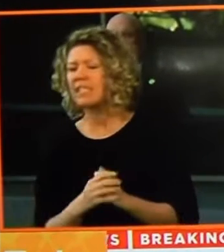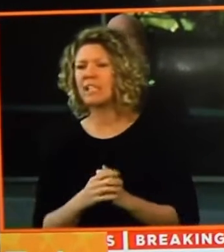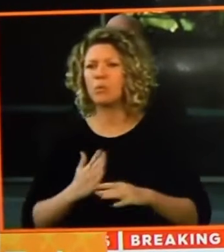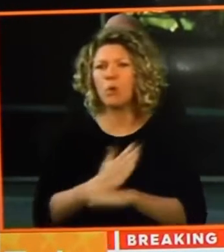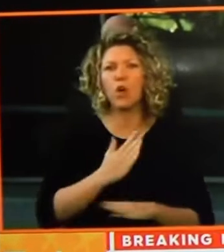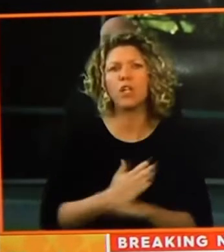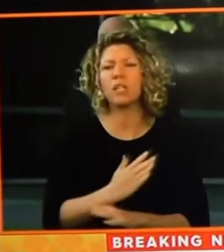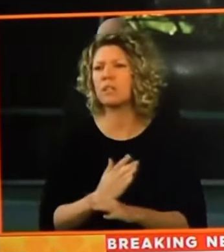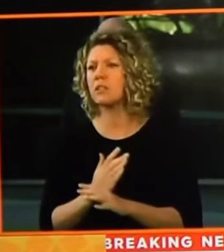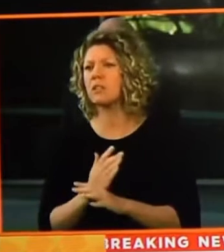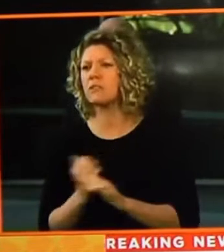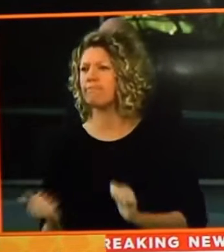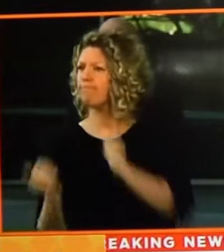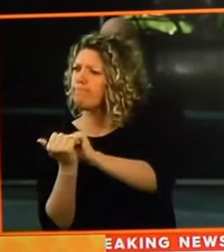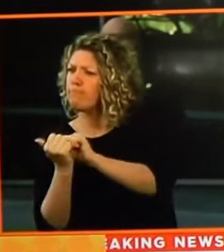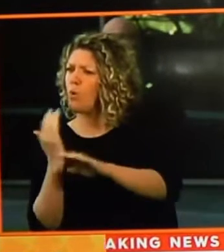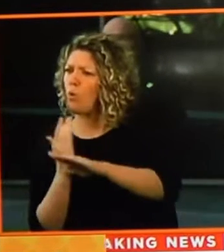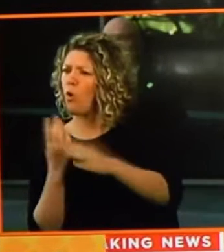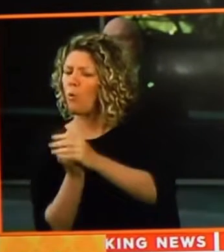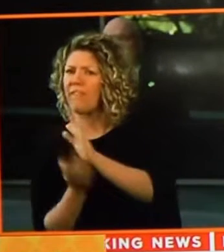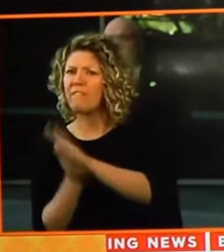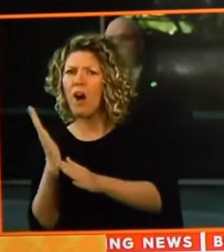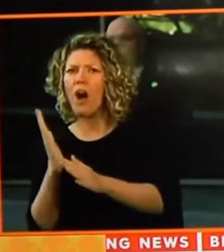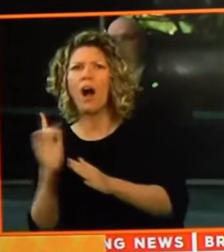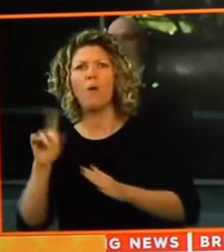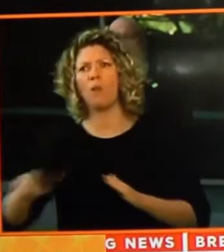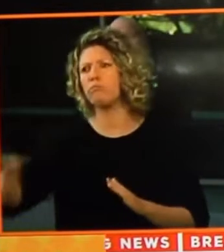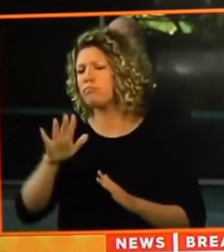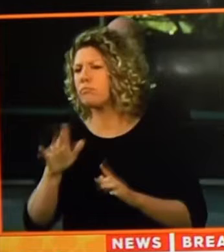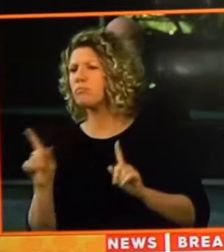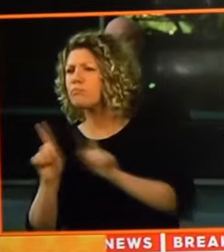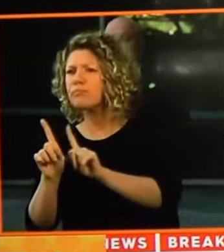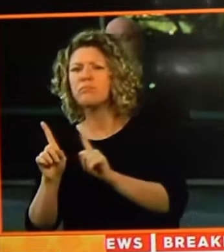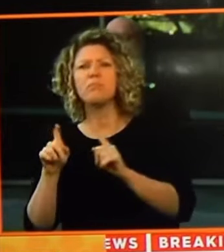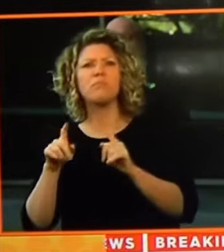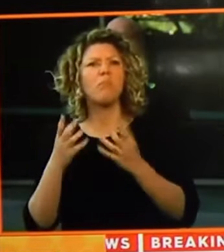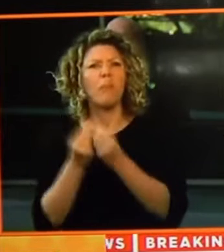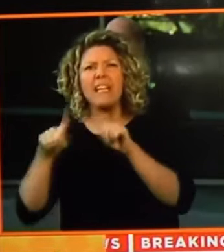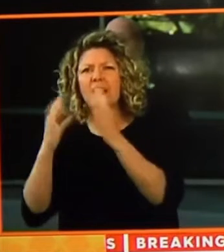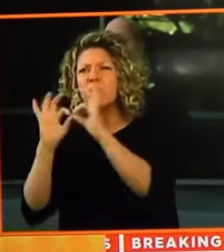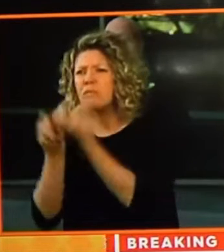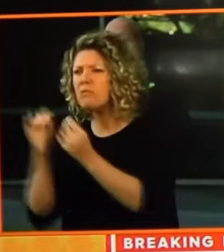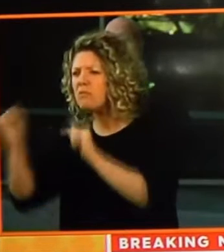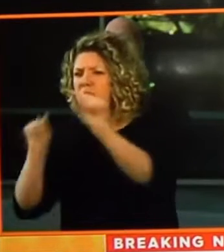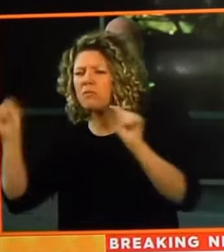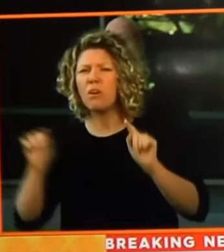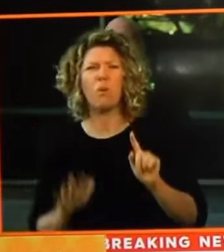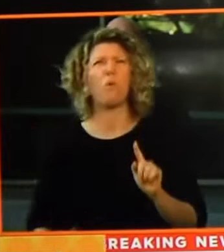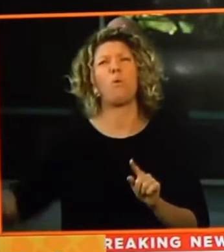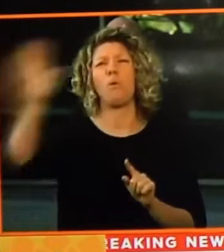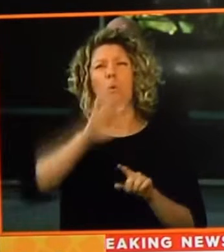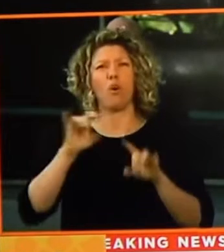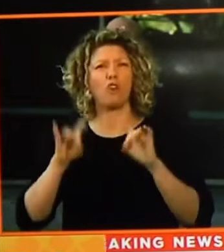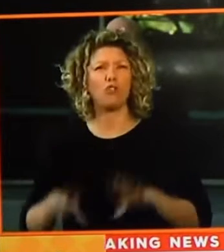of course, partnering with their firefighting colleagues in fire and rescue, national parks, forestry, all our colleagues from across the